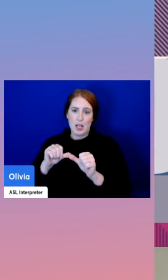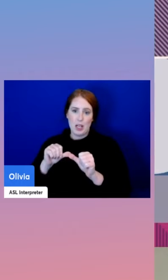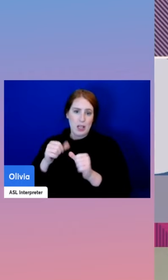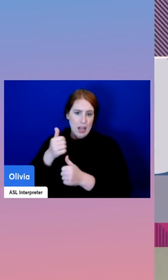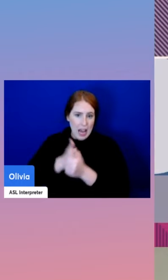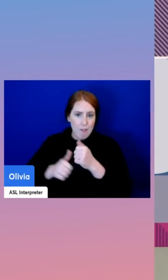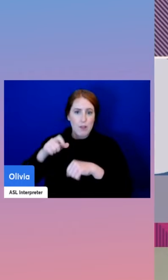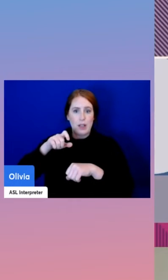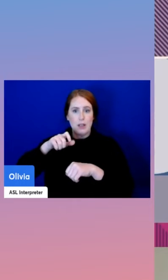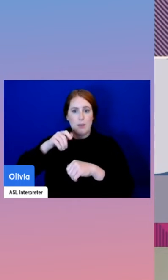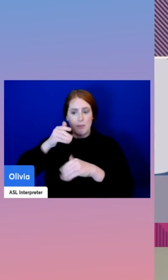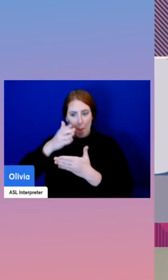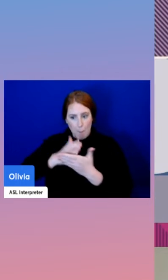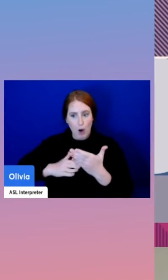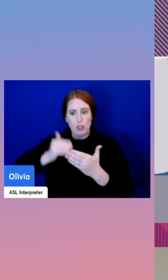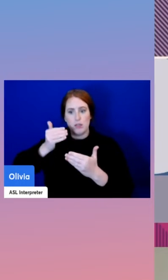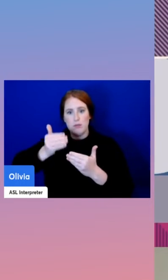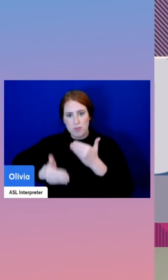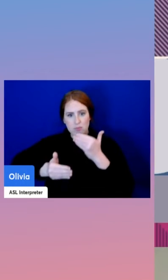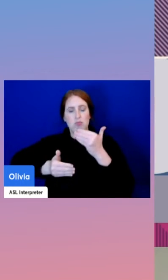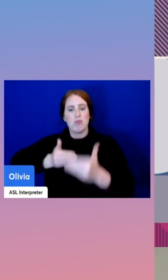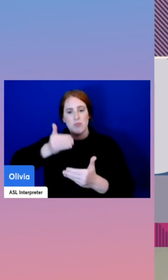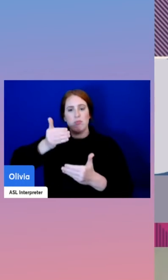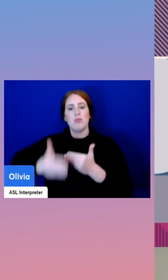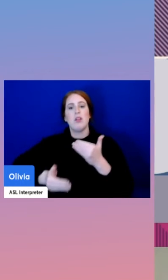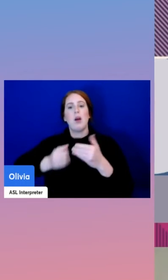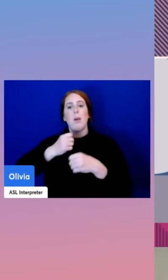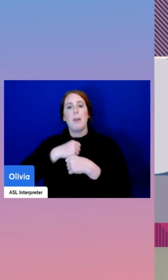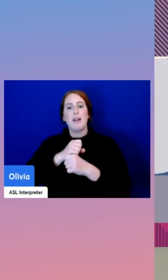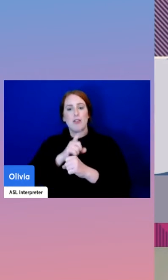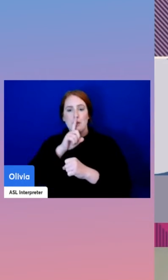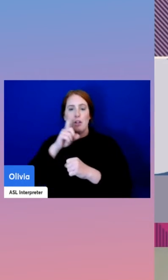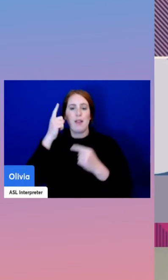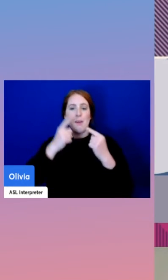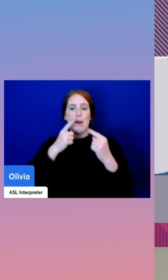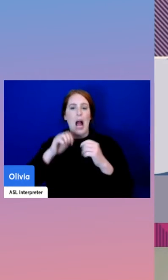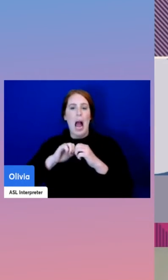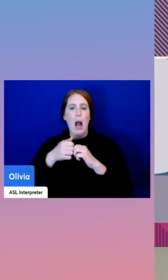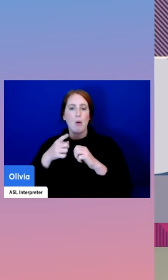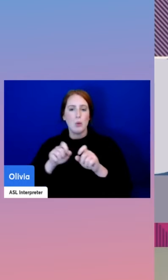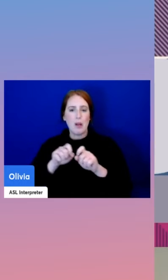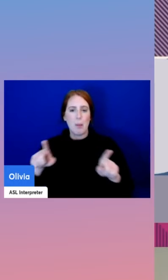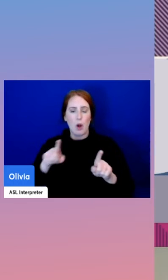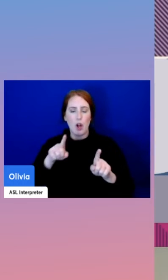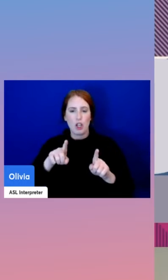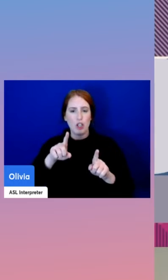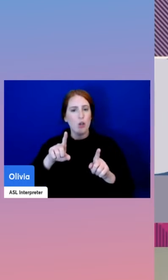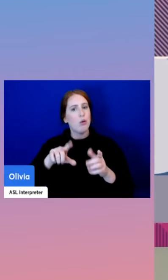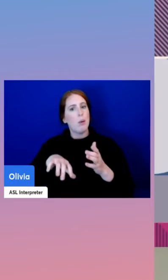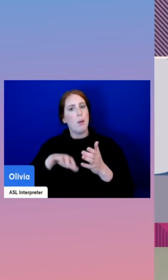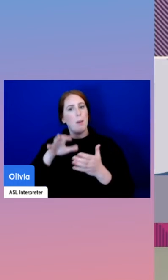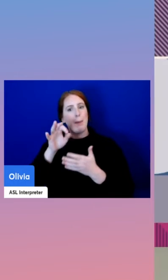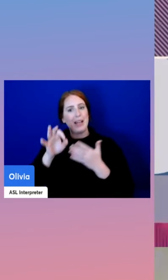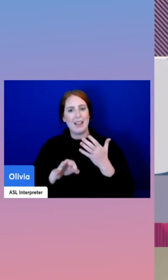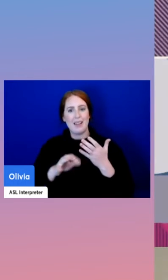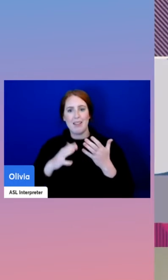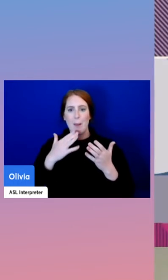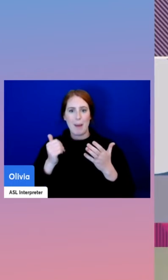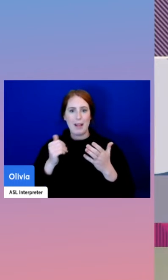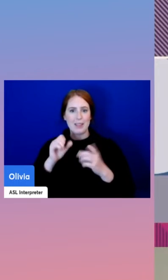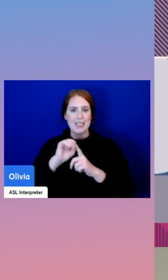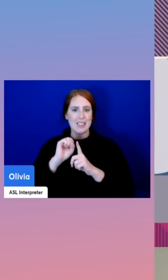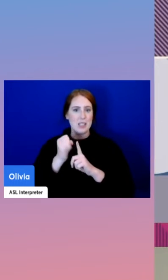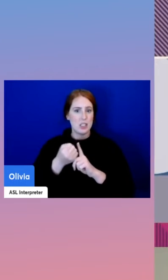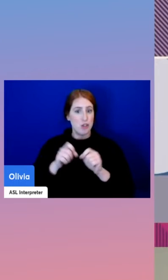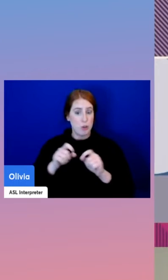about how you are particularly deploying, for example. Are you already choosing the best instances to deploy? Can you, for example, deploy on a